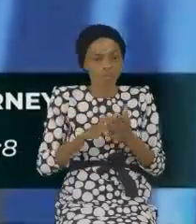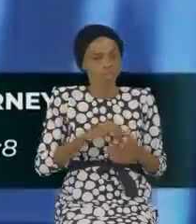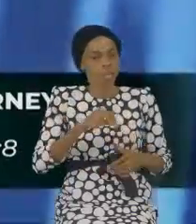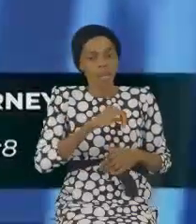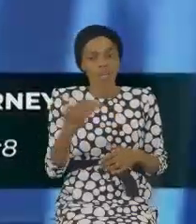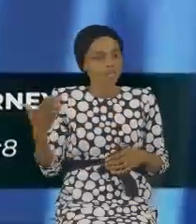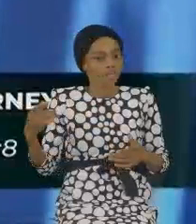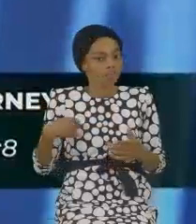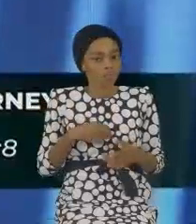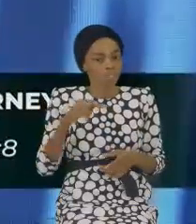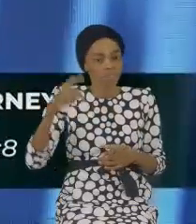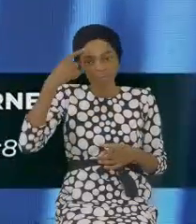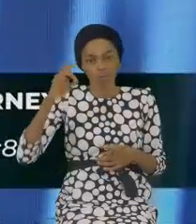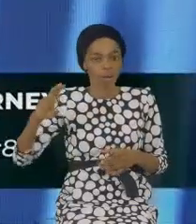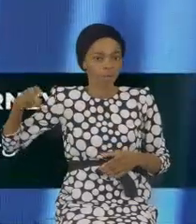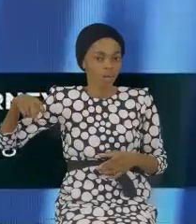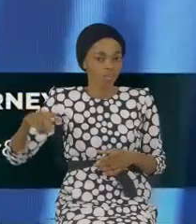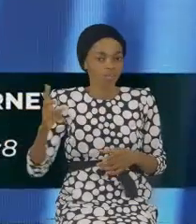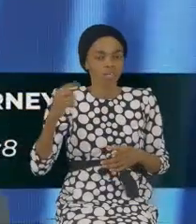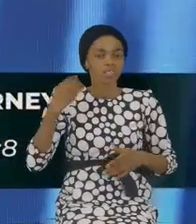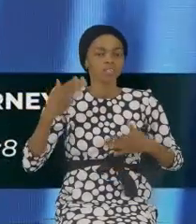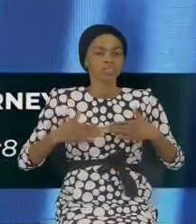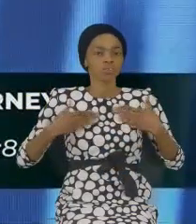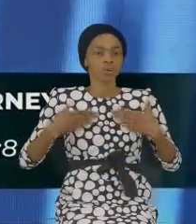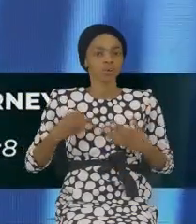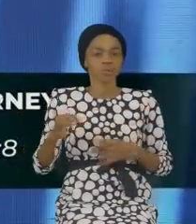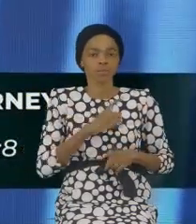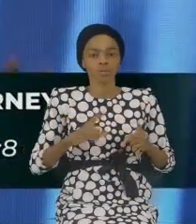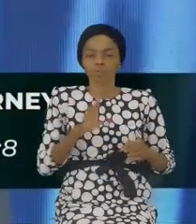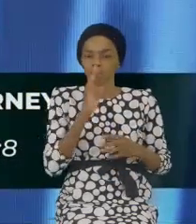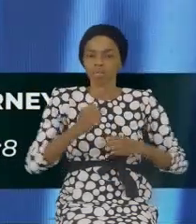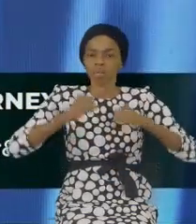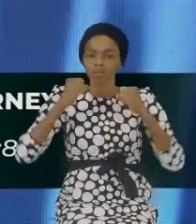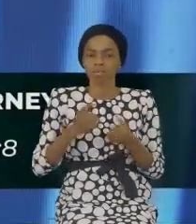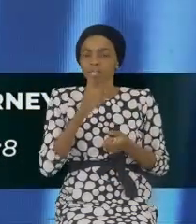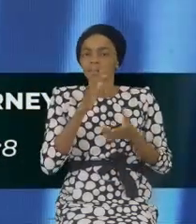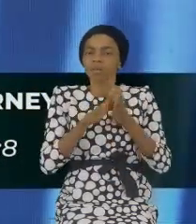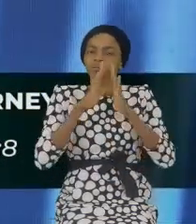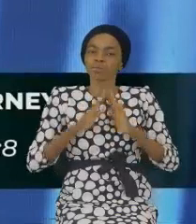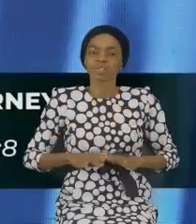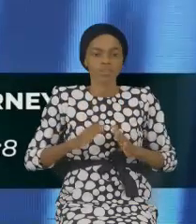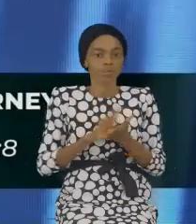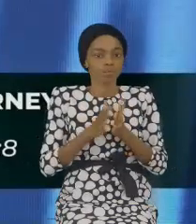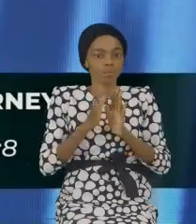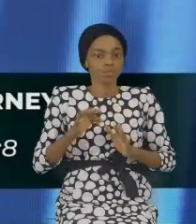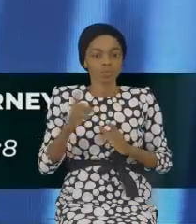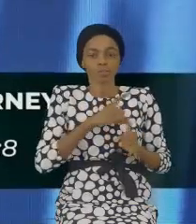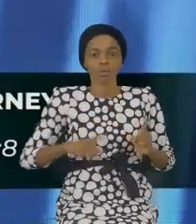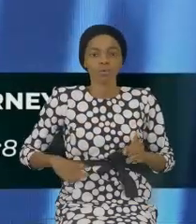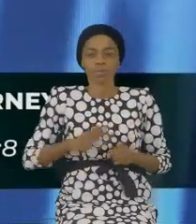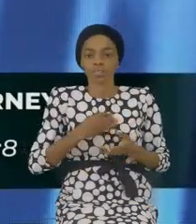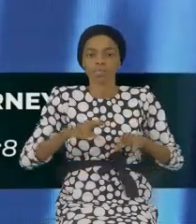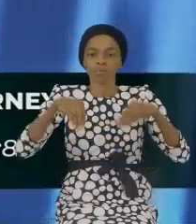our journey, the joy of the Lord being our strength, and the peace of God, and the provision of God, and